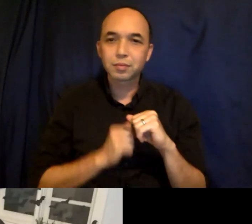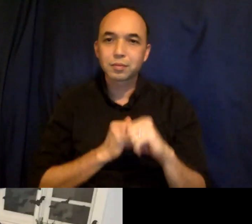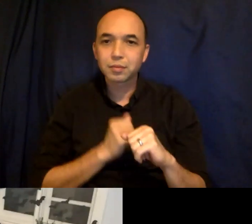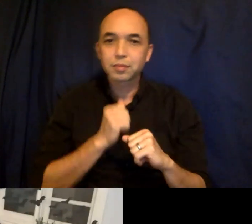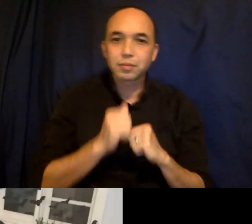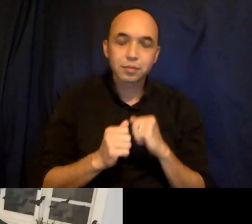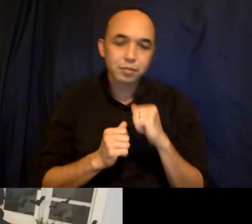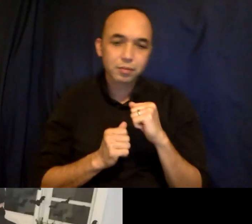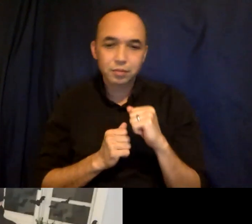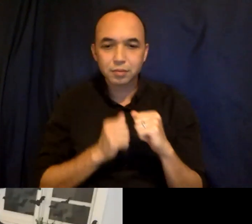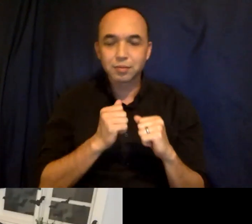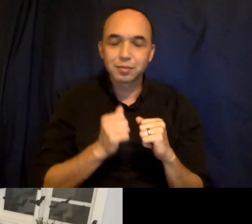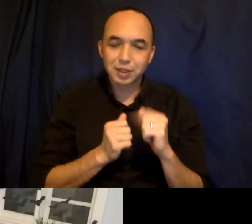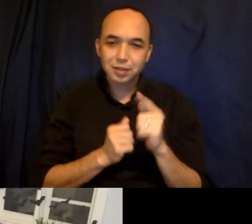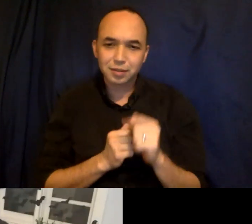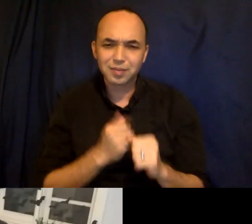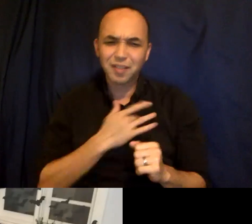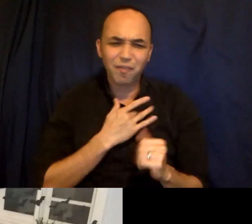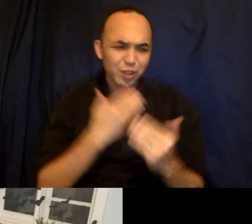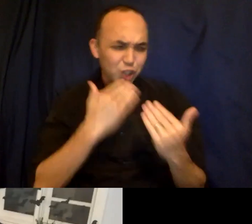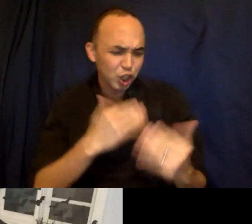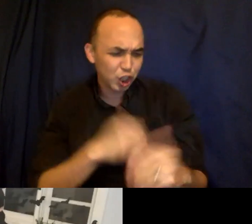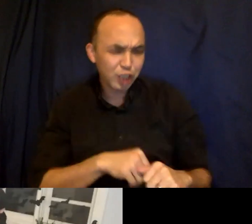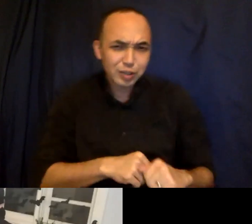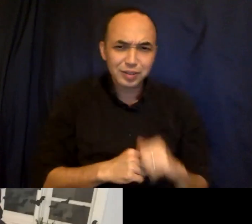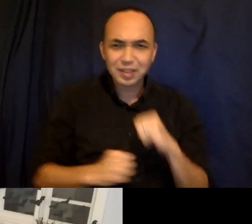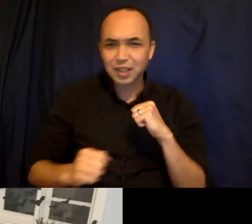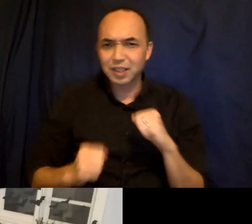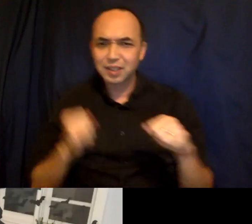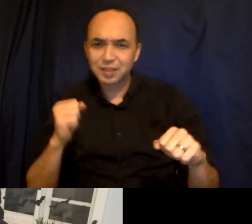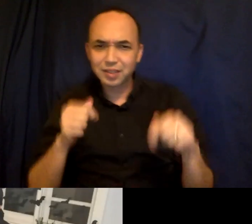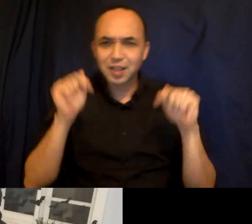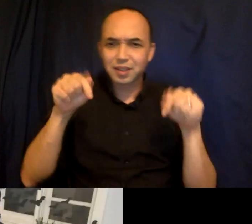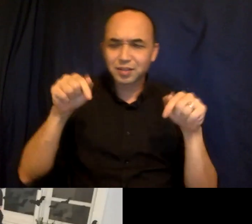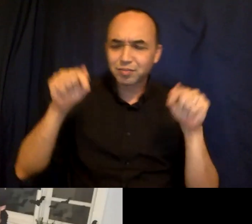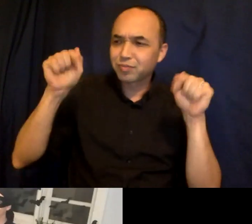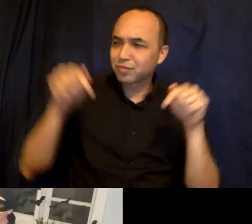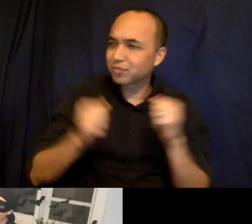Yeah. Oh, that feels good, Charlie. That's the right mood right here.